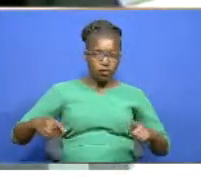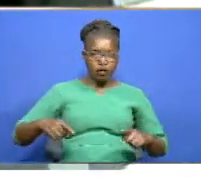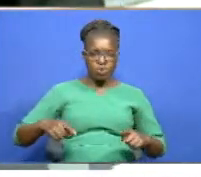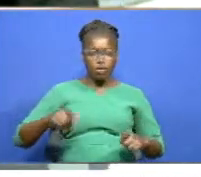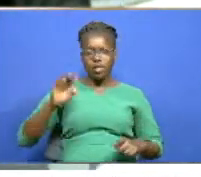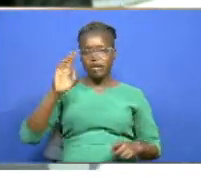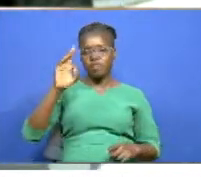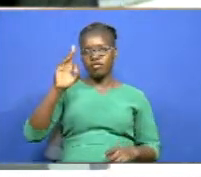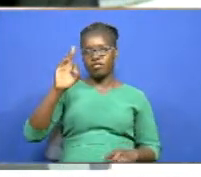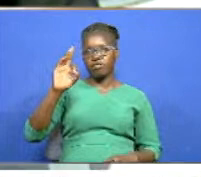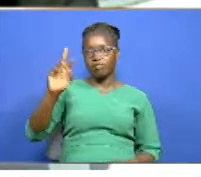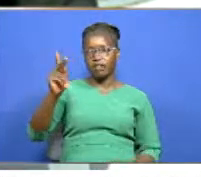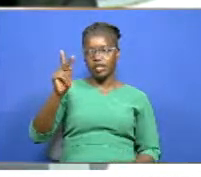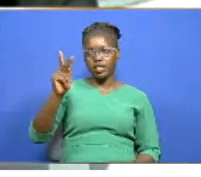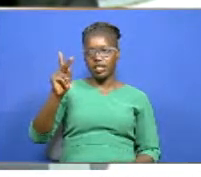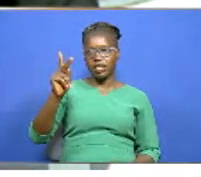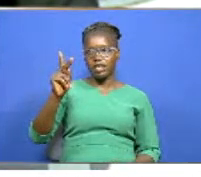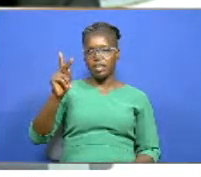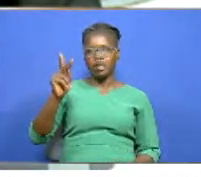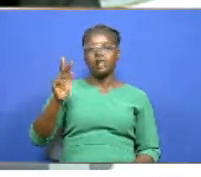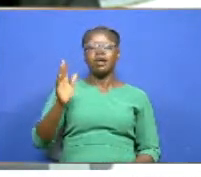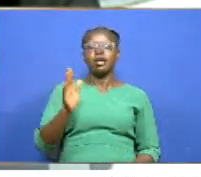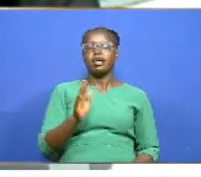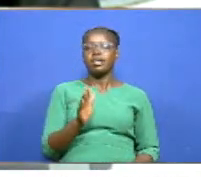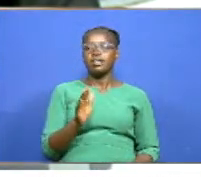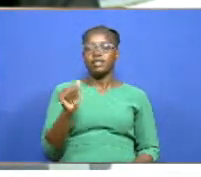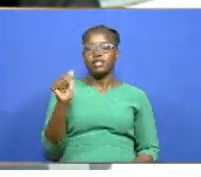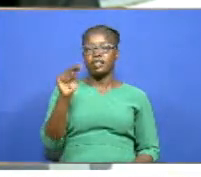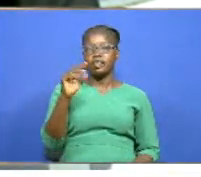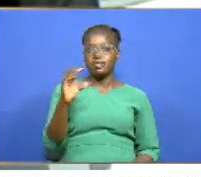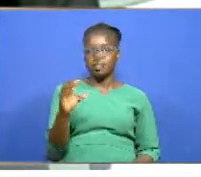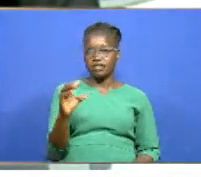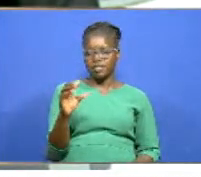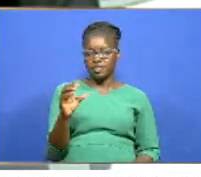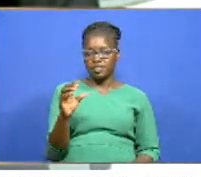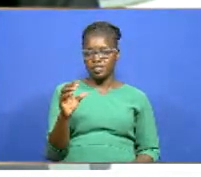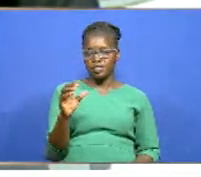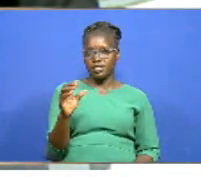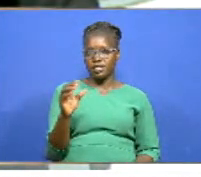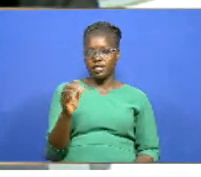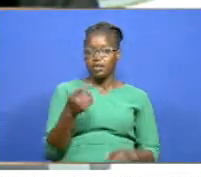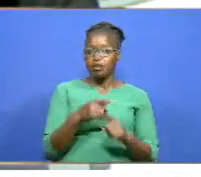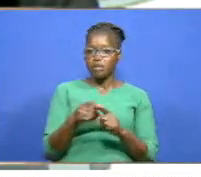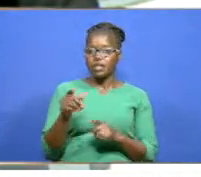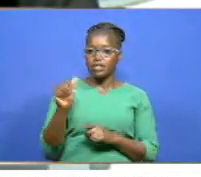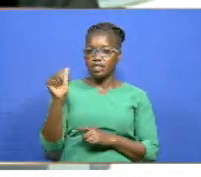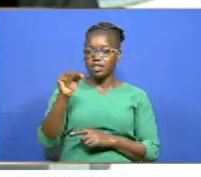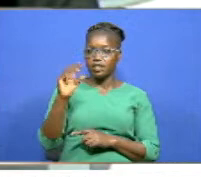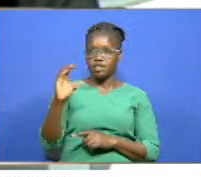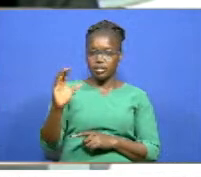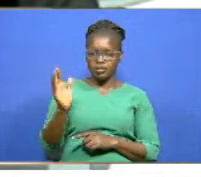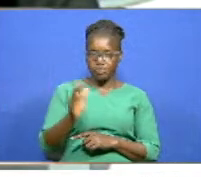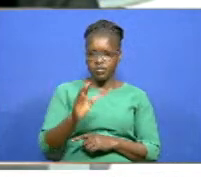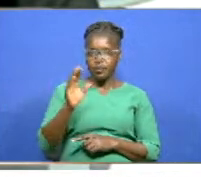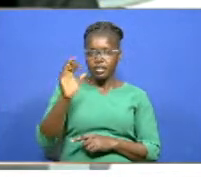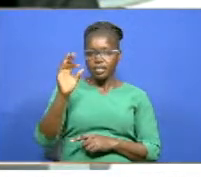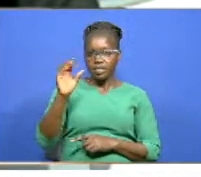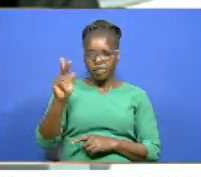and may God rest their souls in eternal peace. Yeah. But ANC, Ford Kenya, and